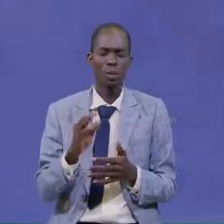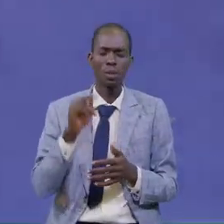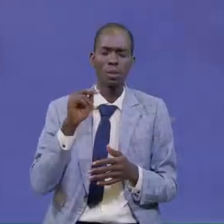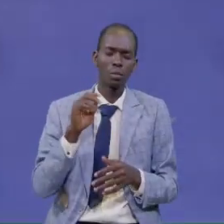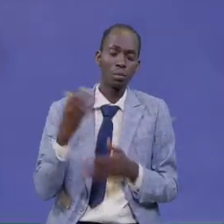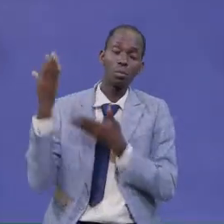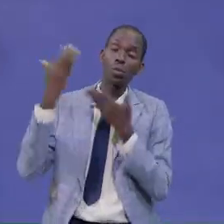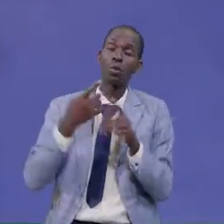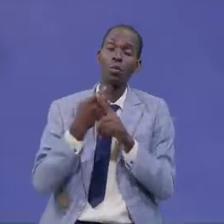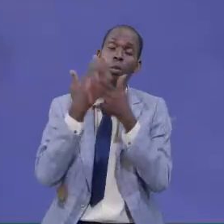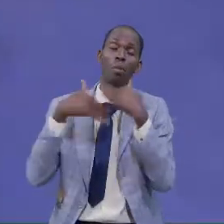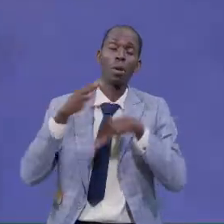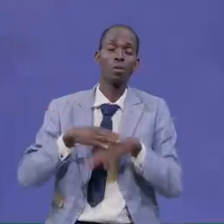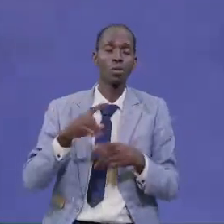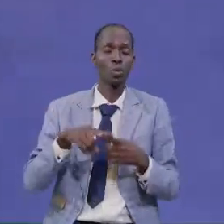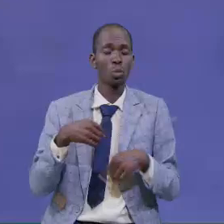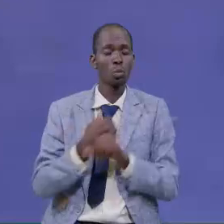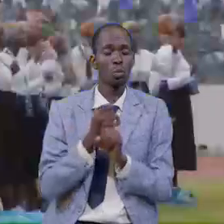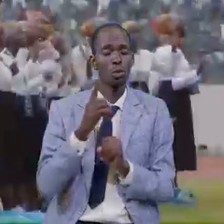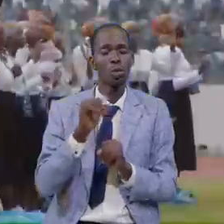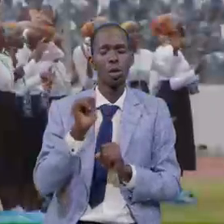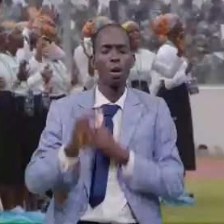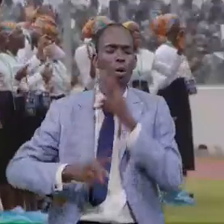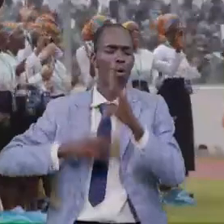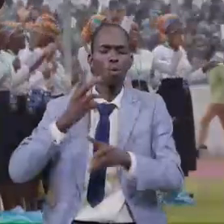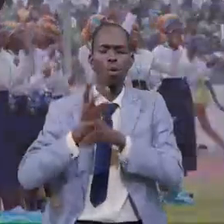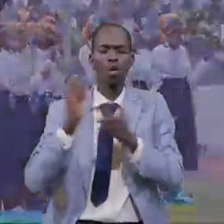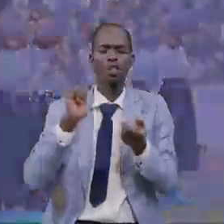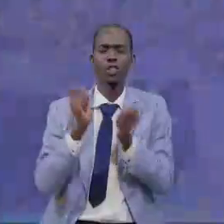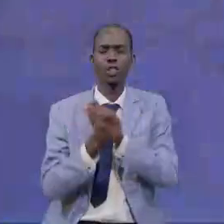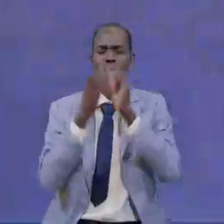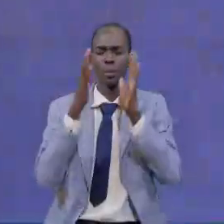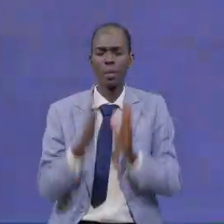a world changer in Jesus' name.